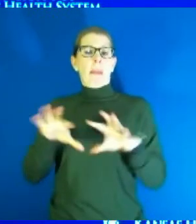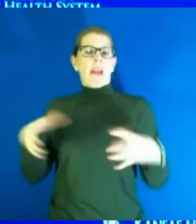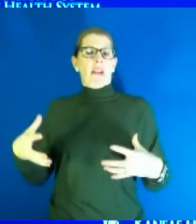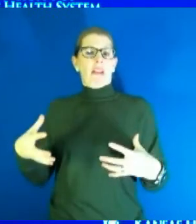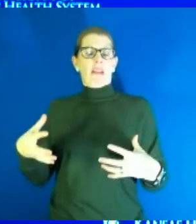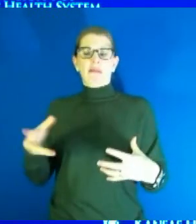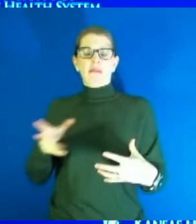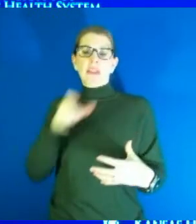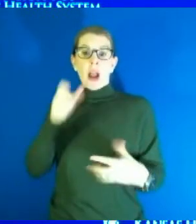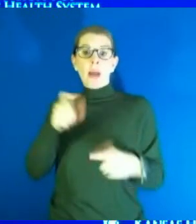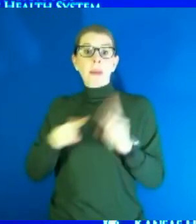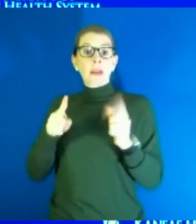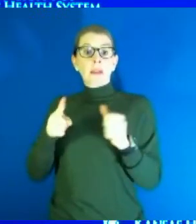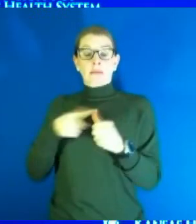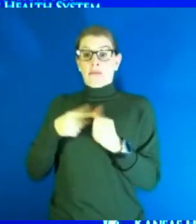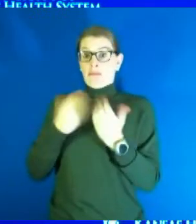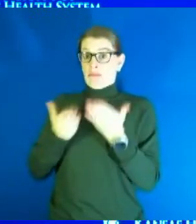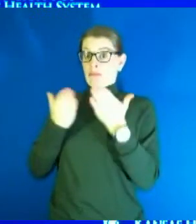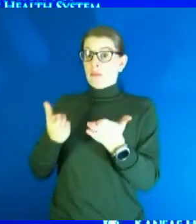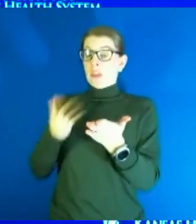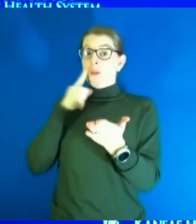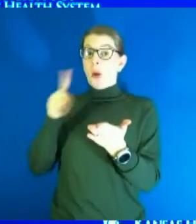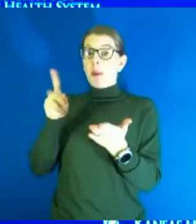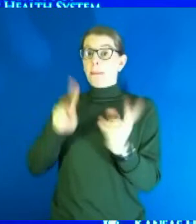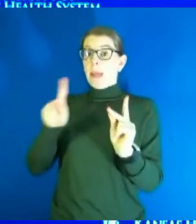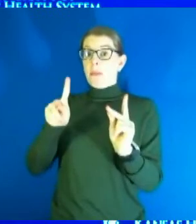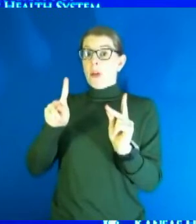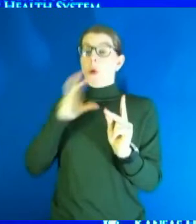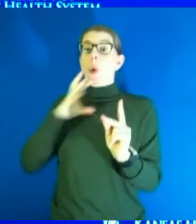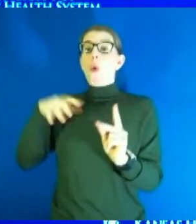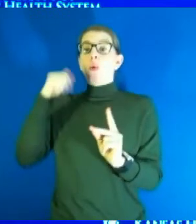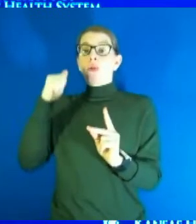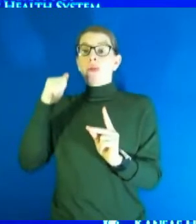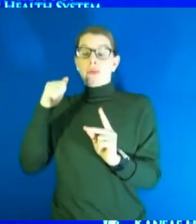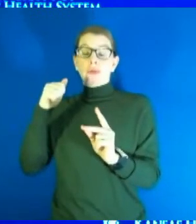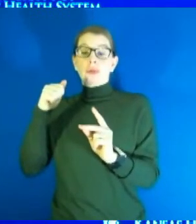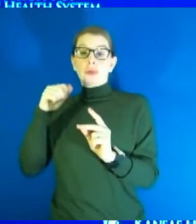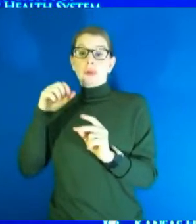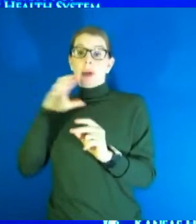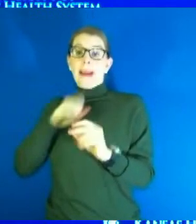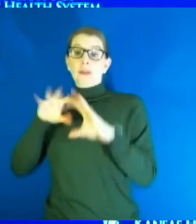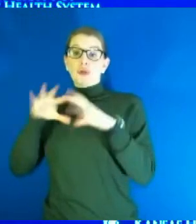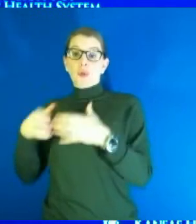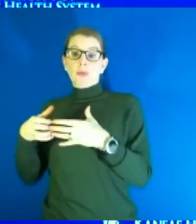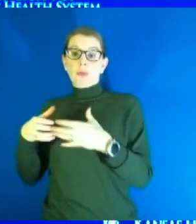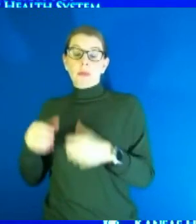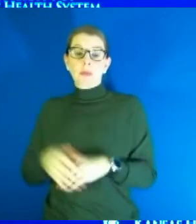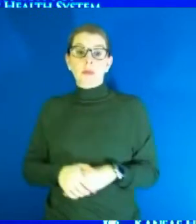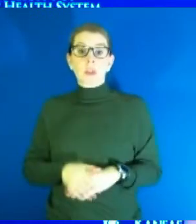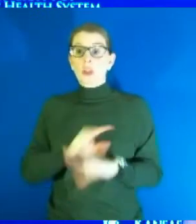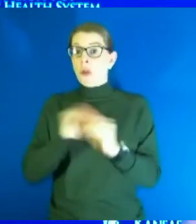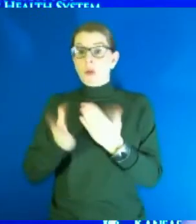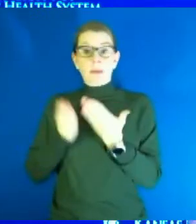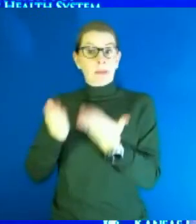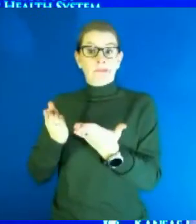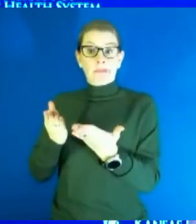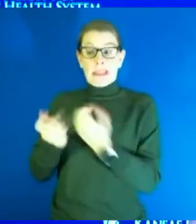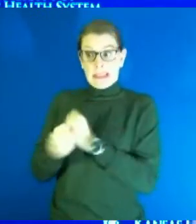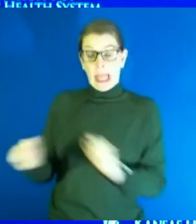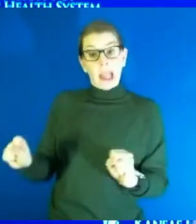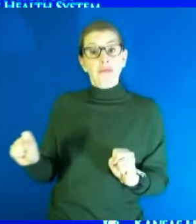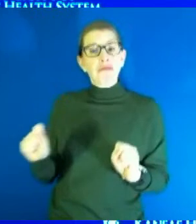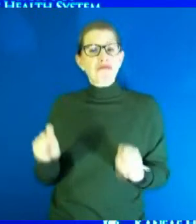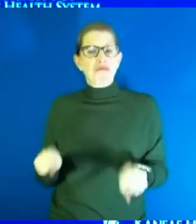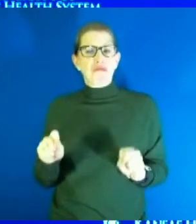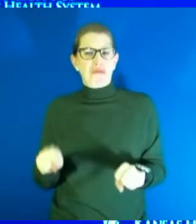initial recommendations probably will be for those people in those older age groups. Again, right now, no recommendation. Is it safe? Yeah, it is probably going